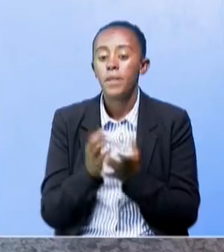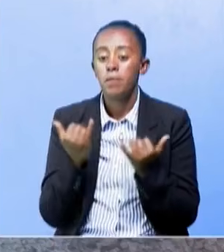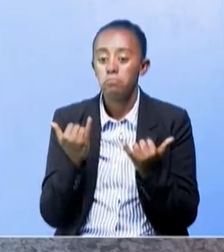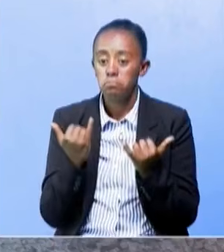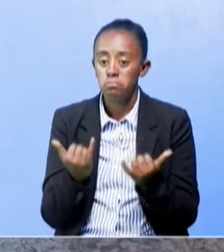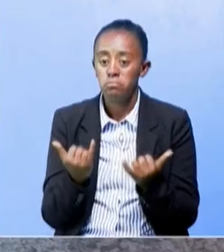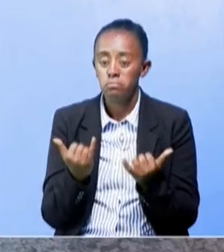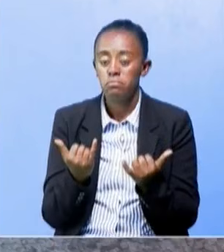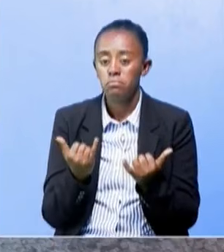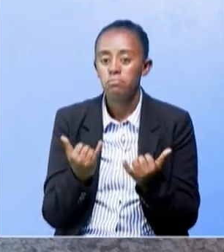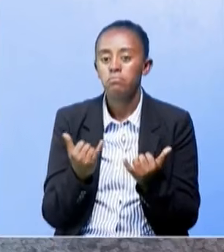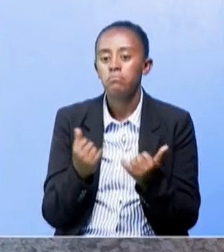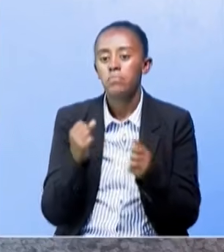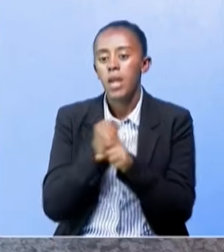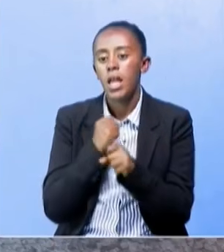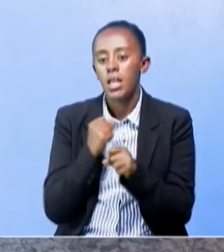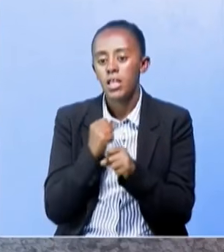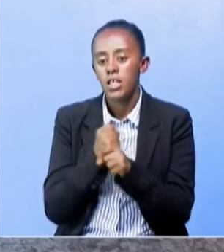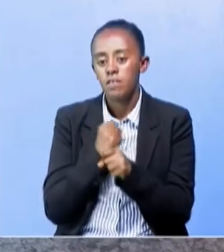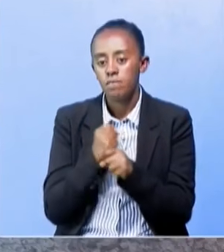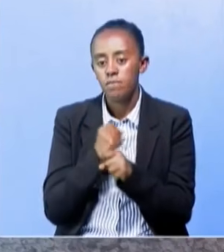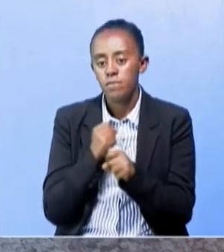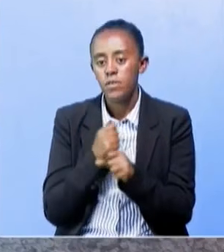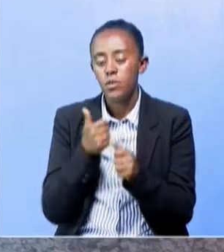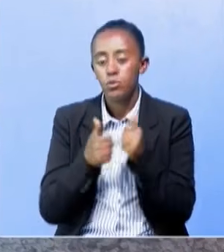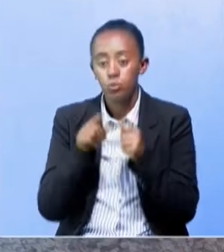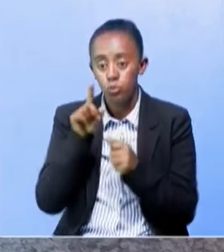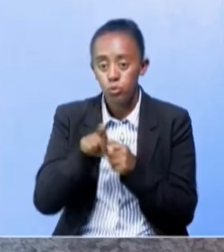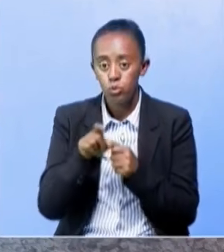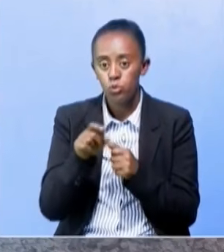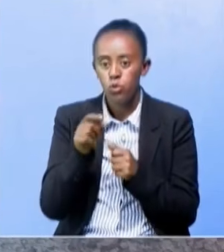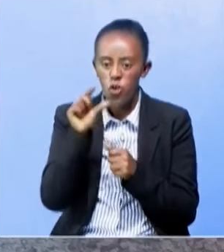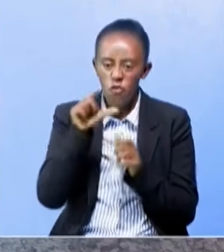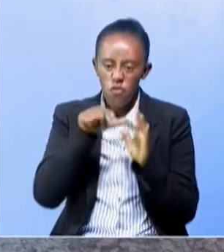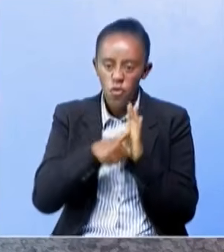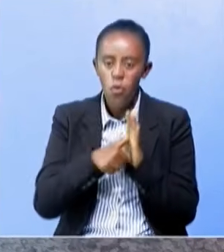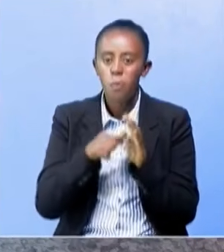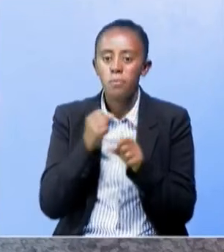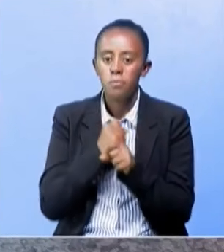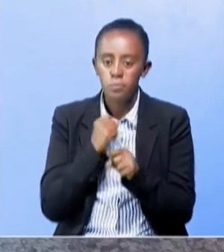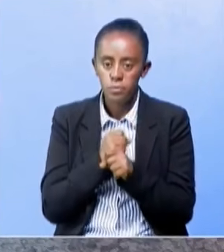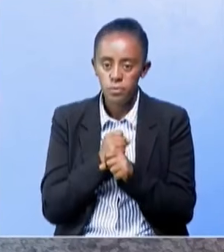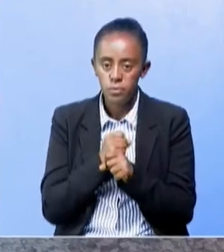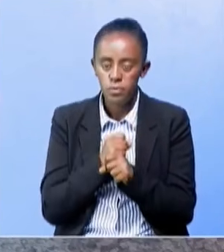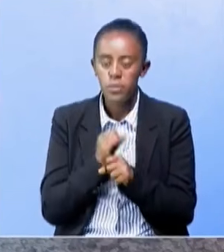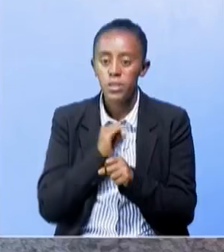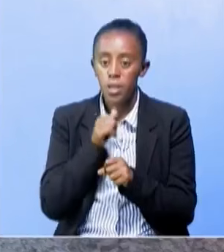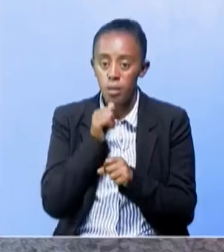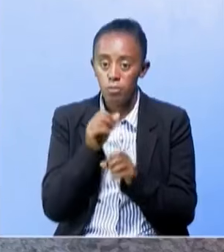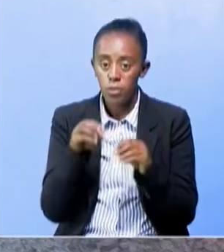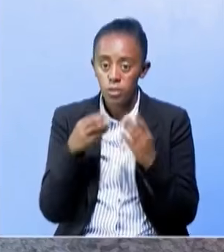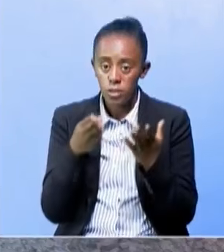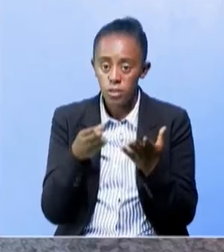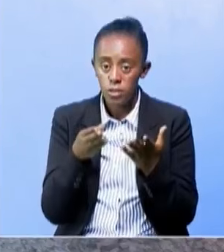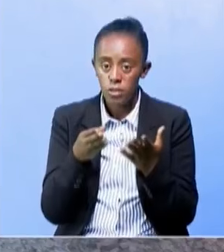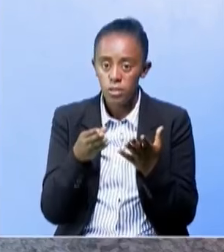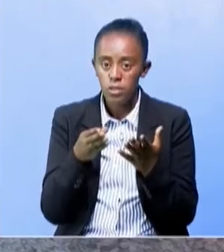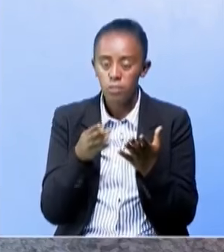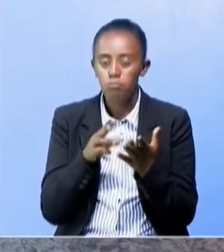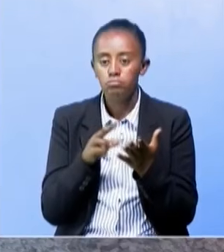give you an activity which should be done within a few minutes. I'm going to give you the